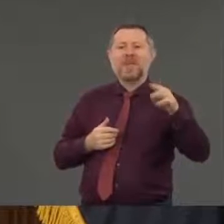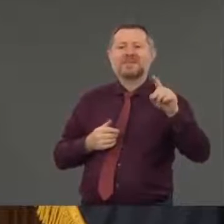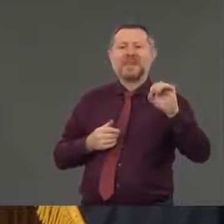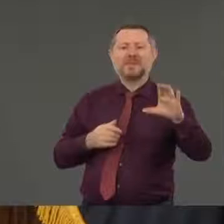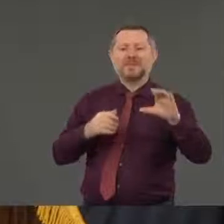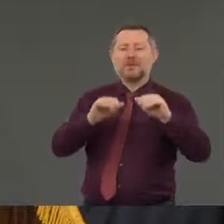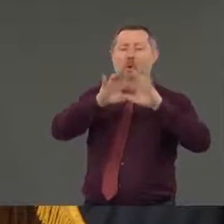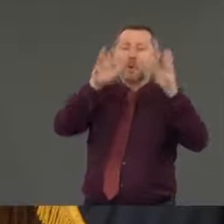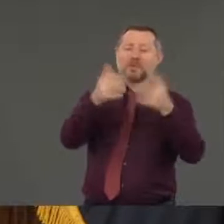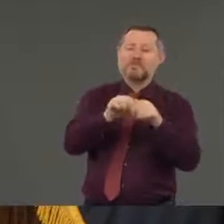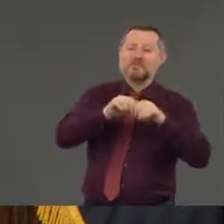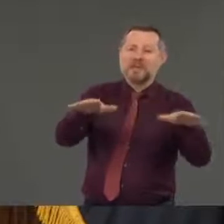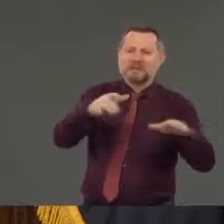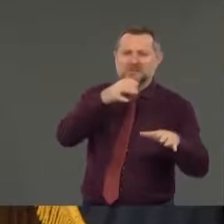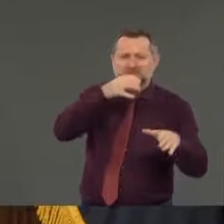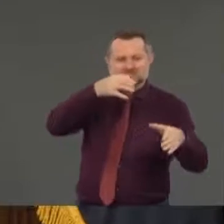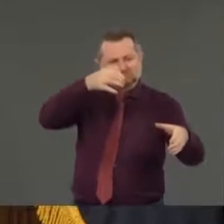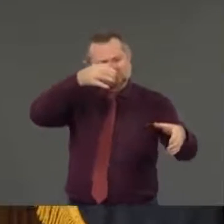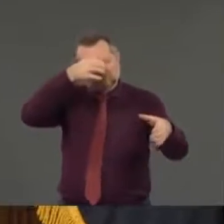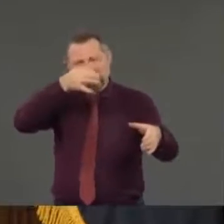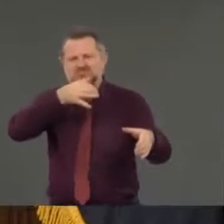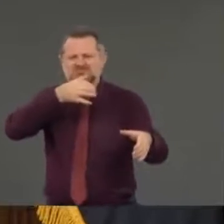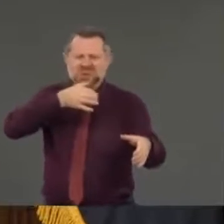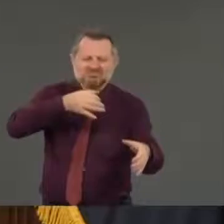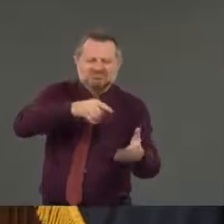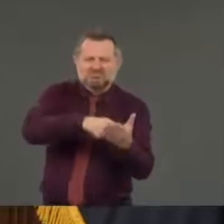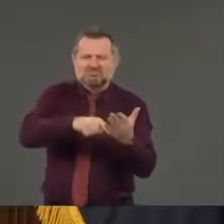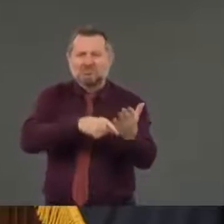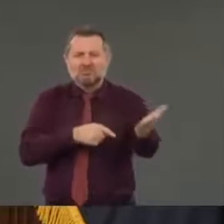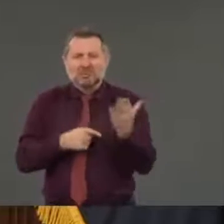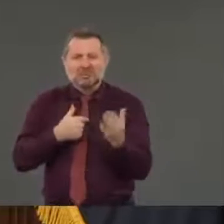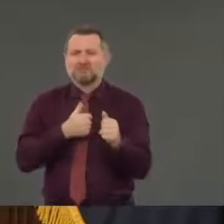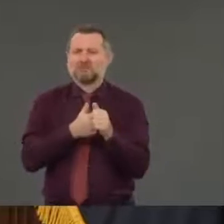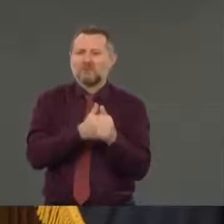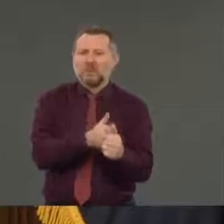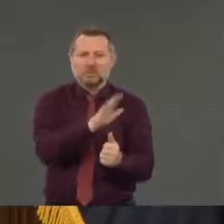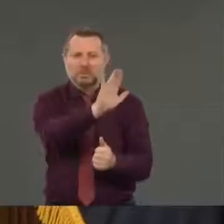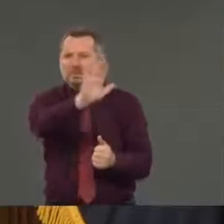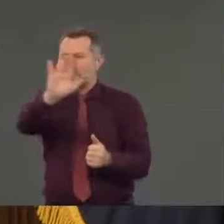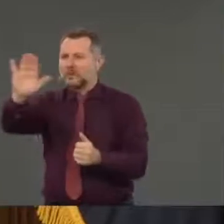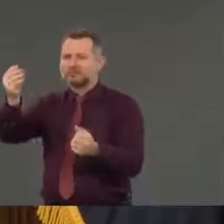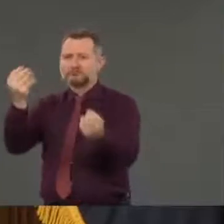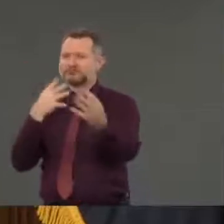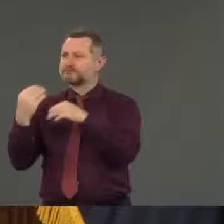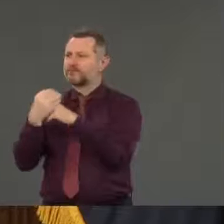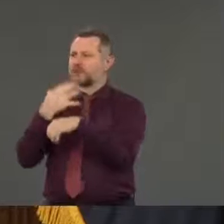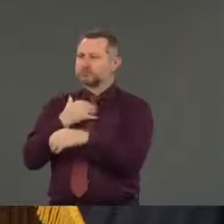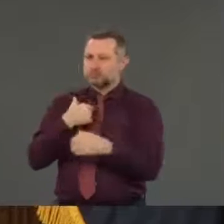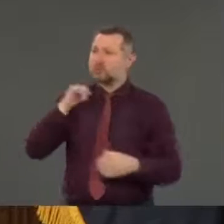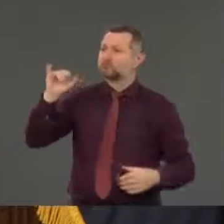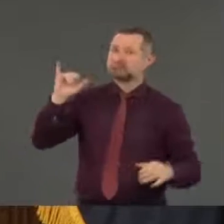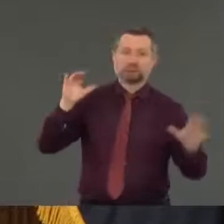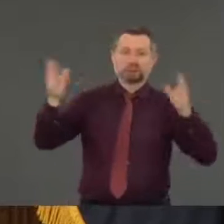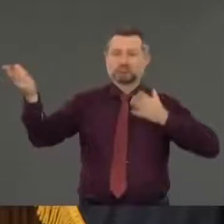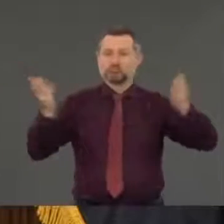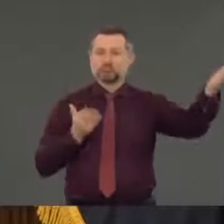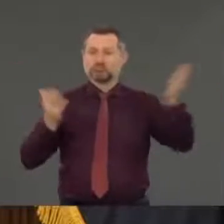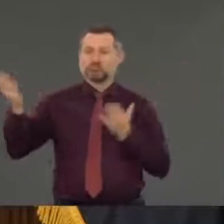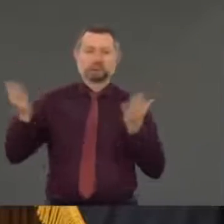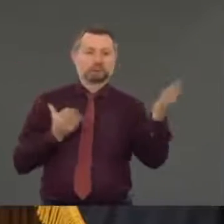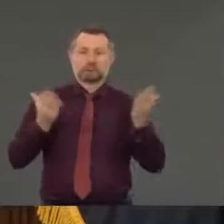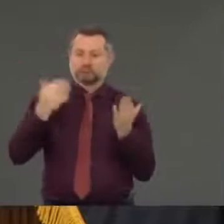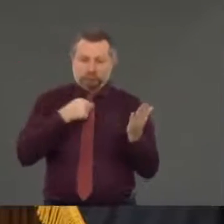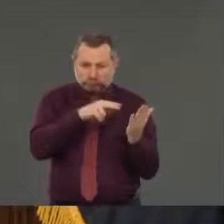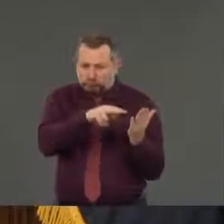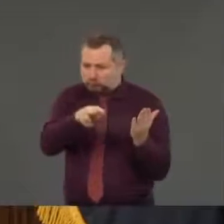look at the data, and I follow their advice. So I get the